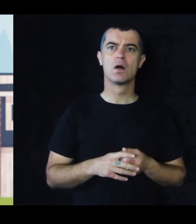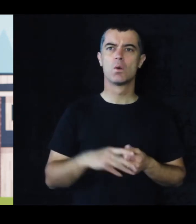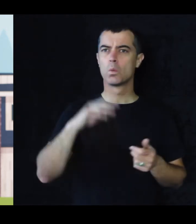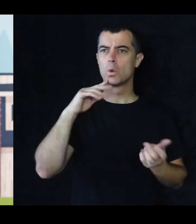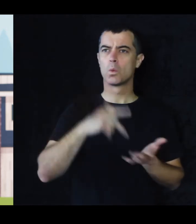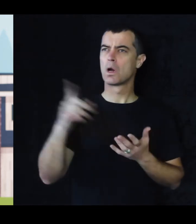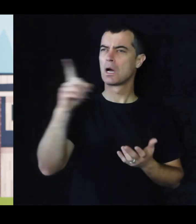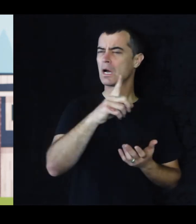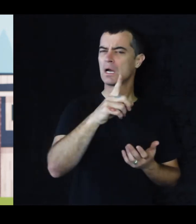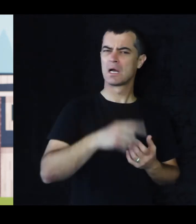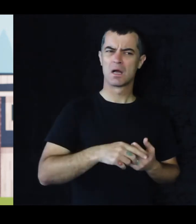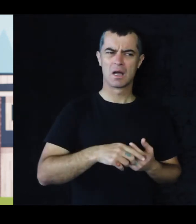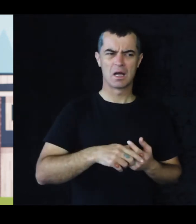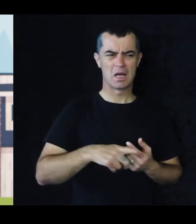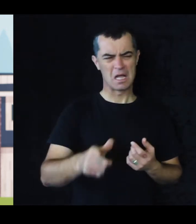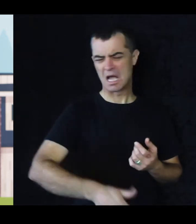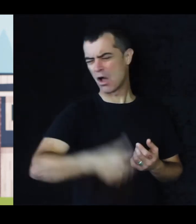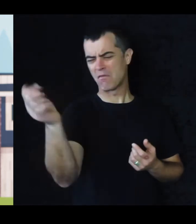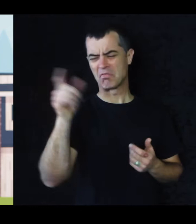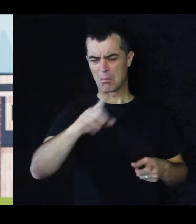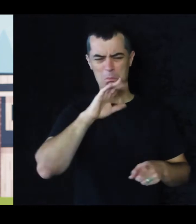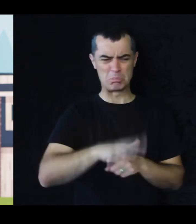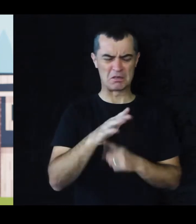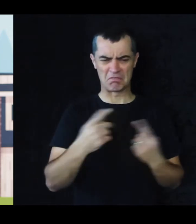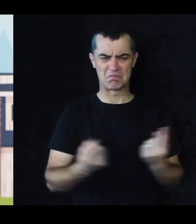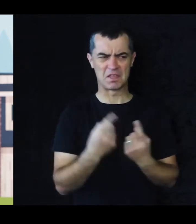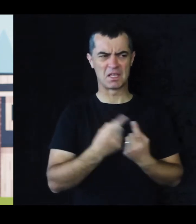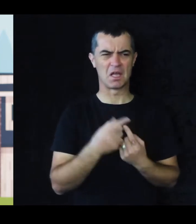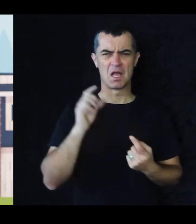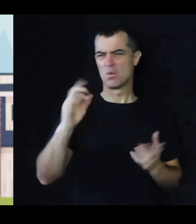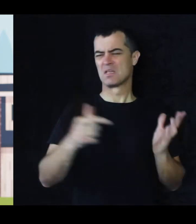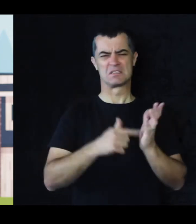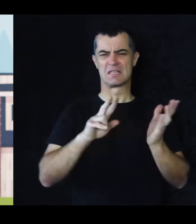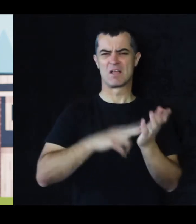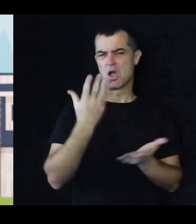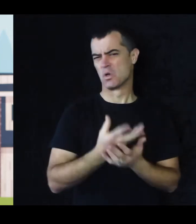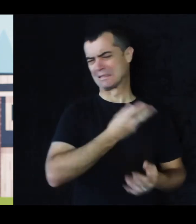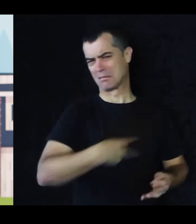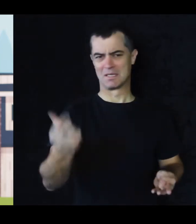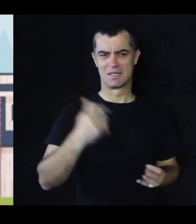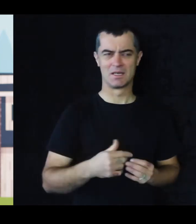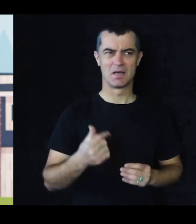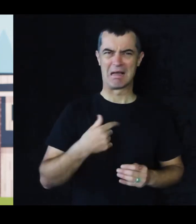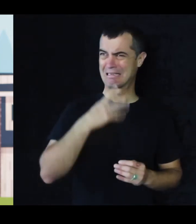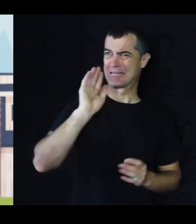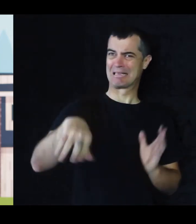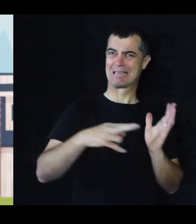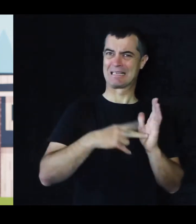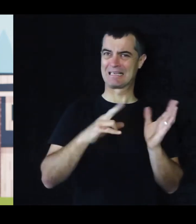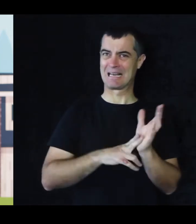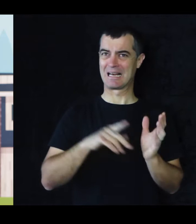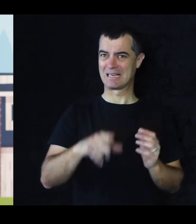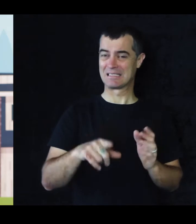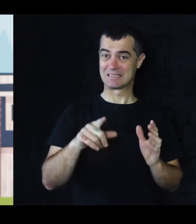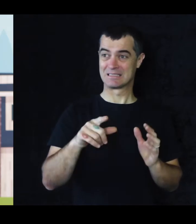then would walk by and say, get off that bloody thing and put the TV on or something. And I said, Nan,